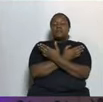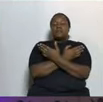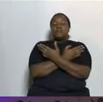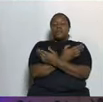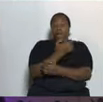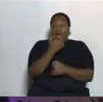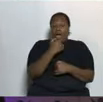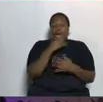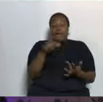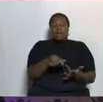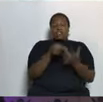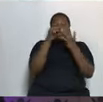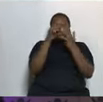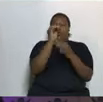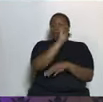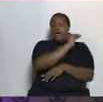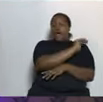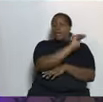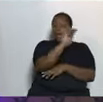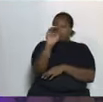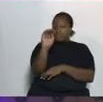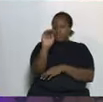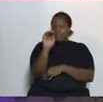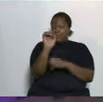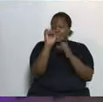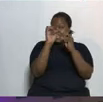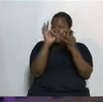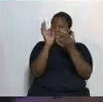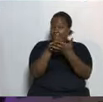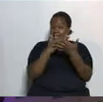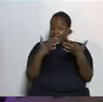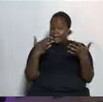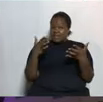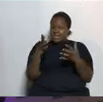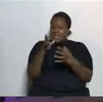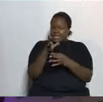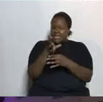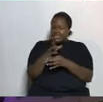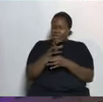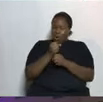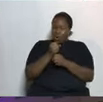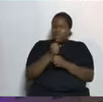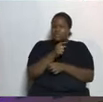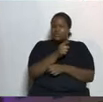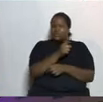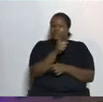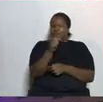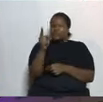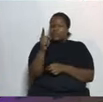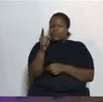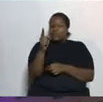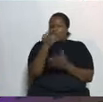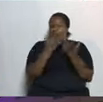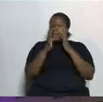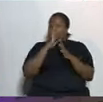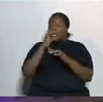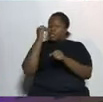I have a special appeal. If something is holding you back, a Sabbath work